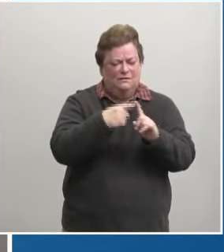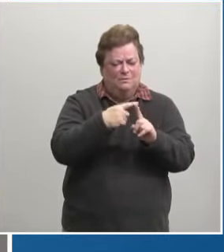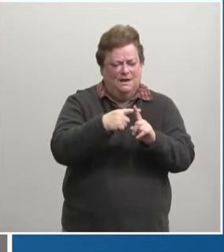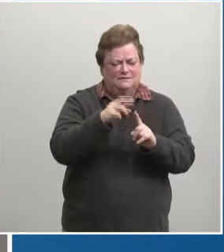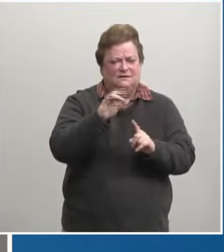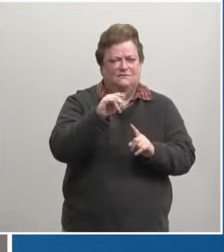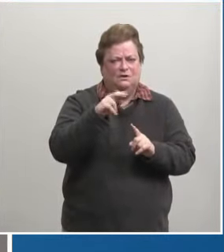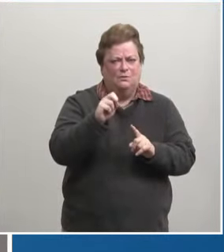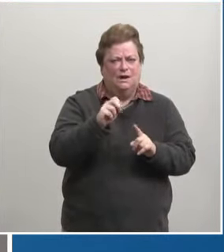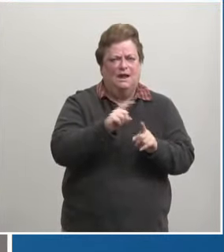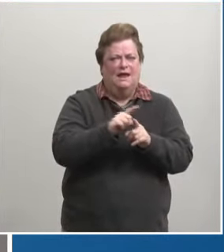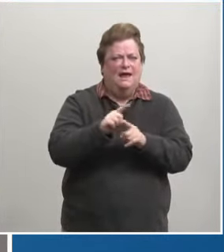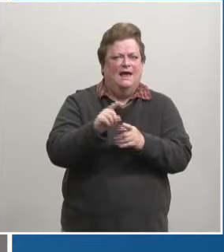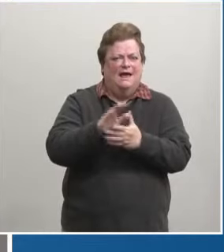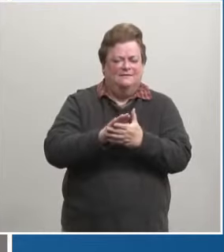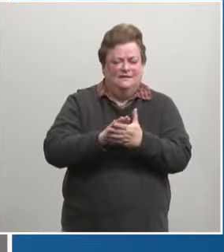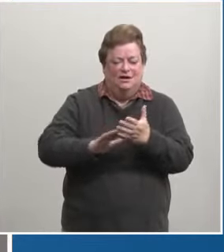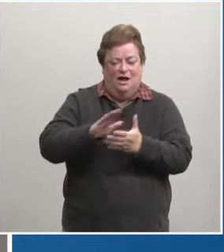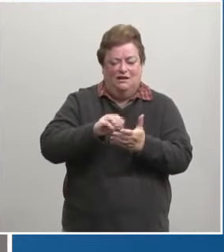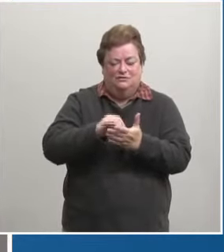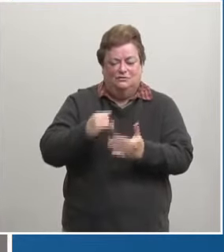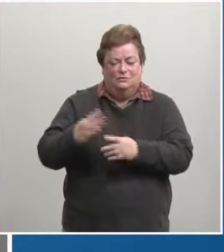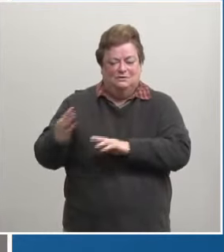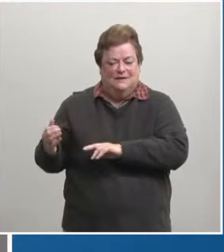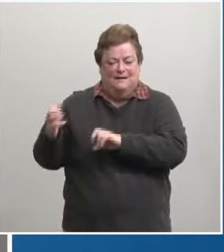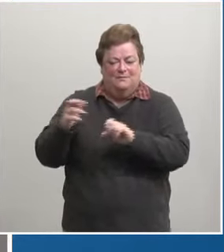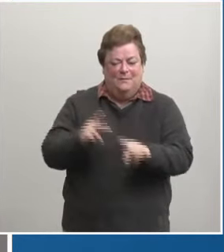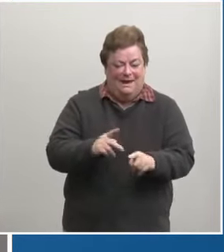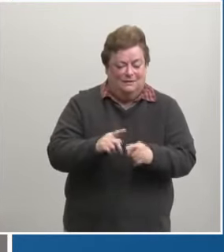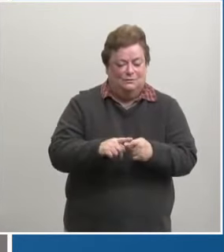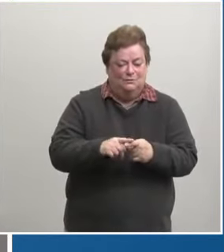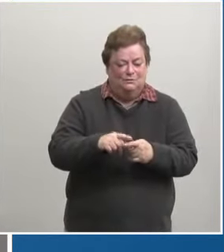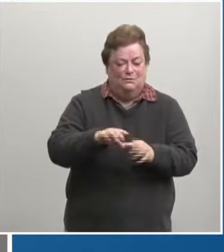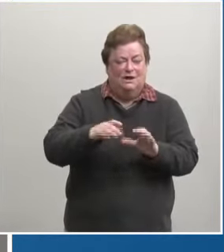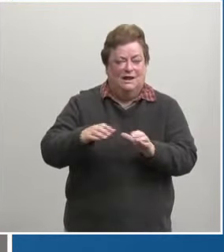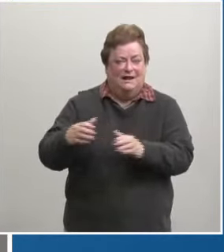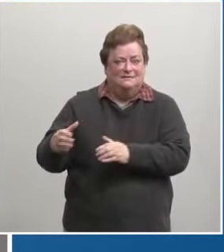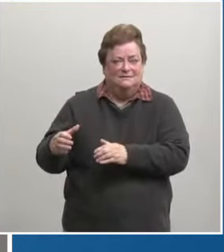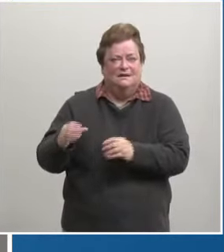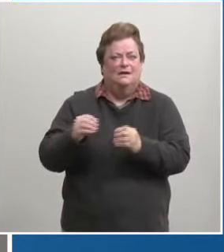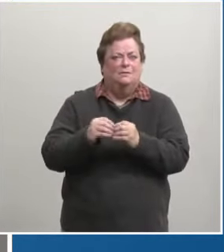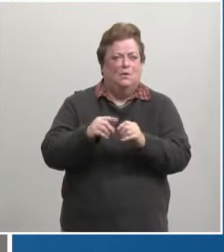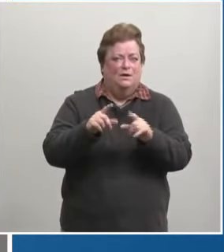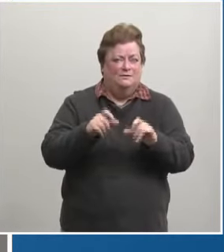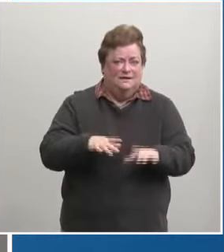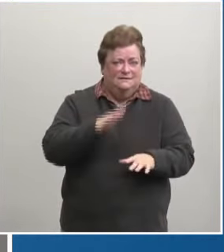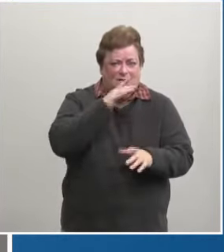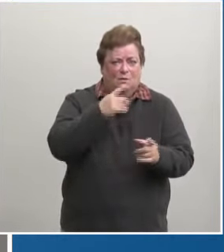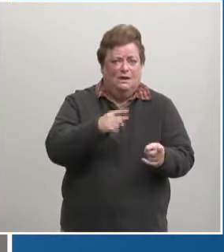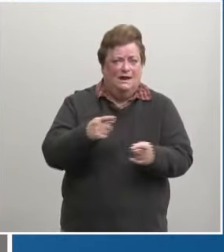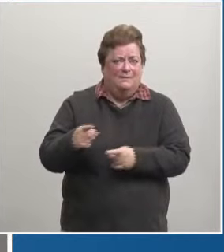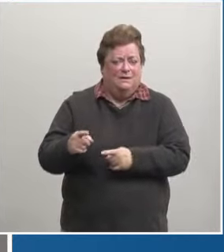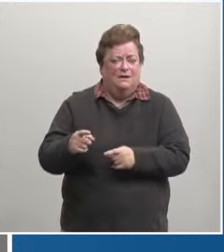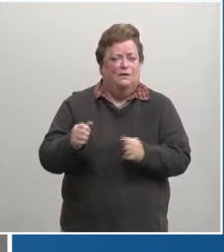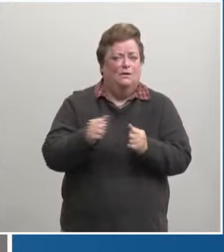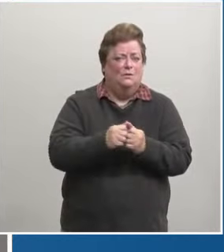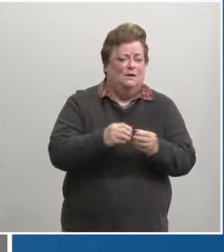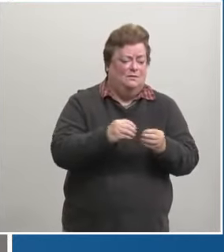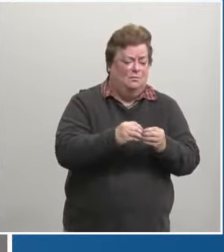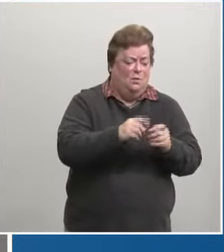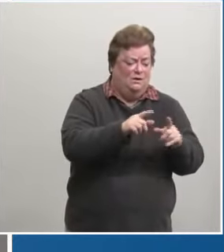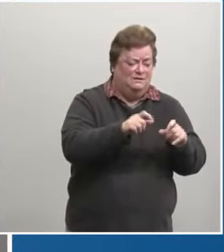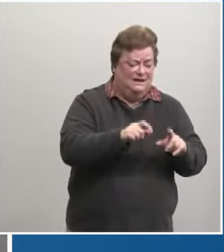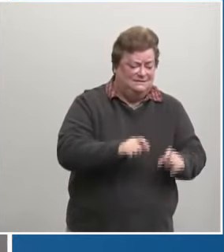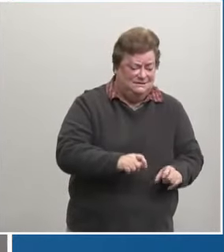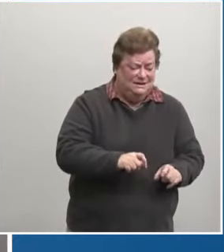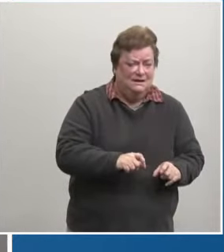positivity rate as college students return to classes in the coming weeks and more testing takes place. With more testing being